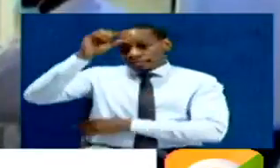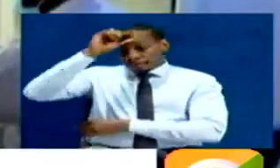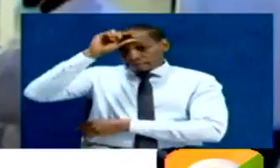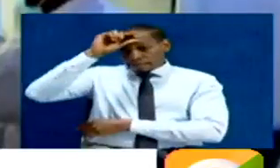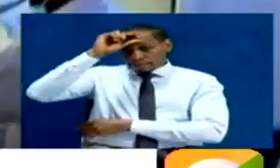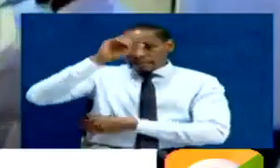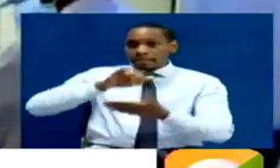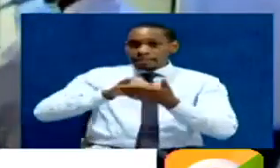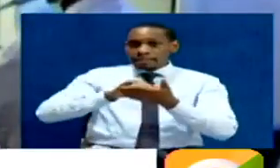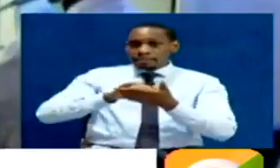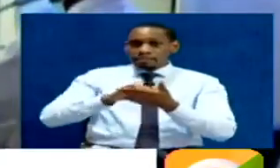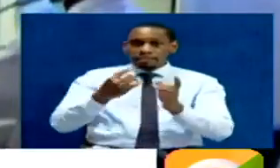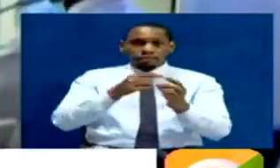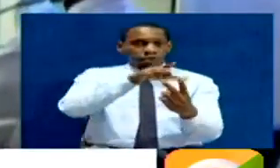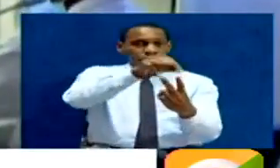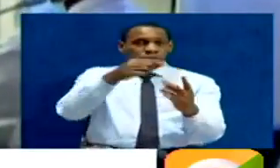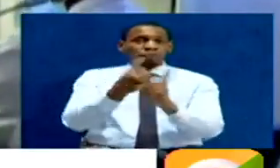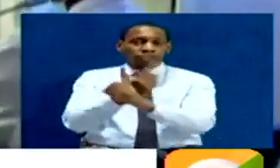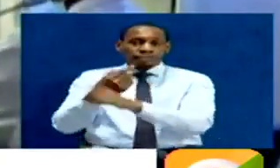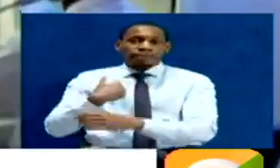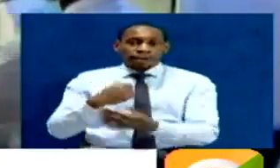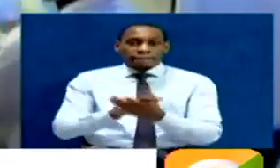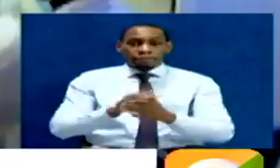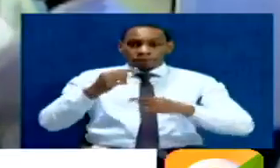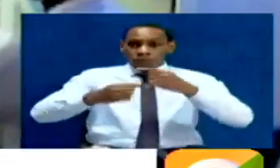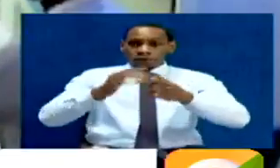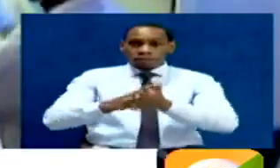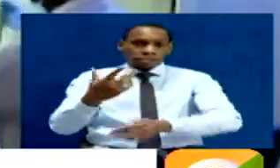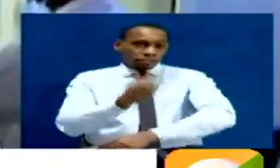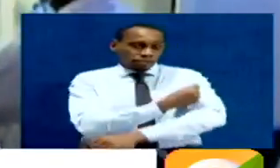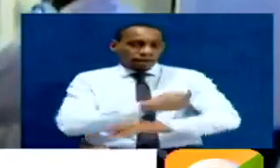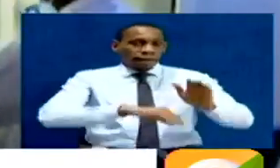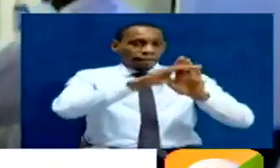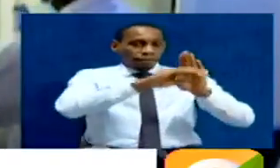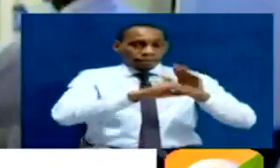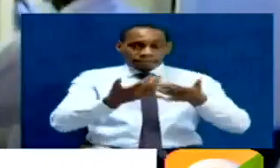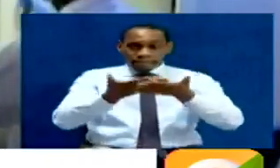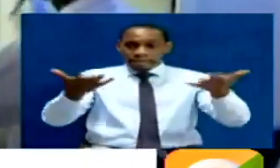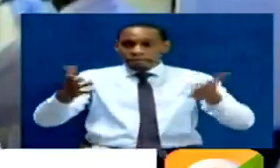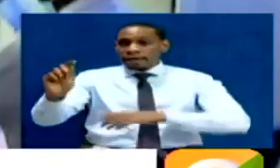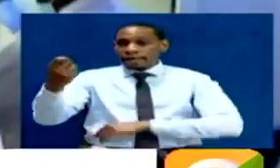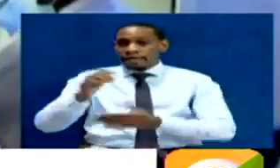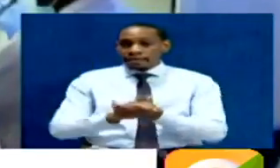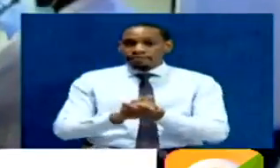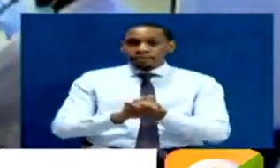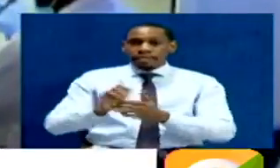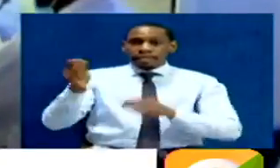government, which will have different options to run a successful vaccination drive across the country